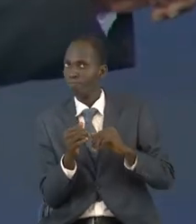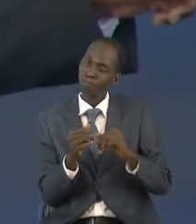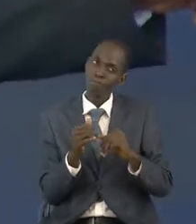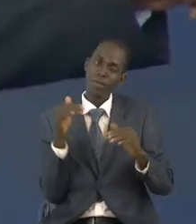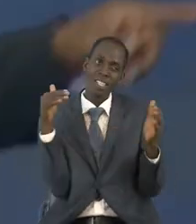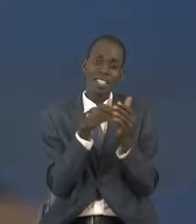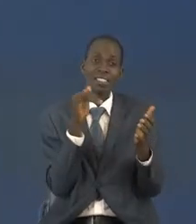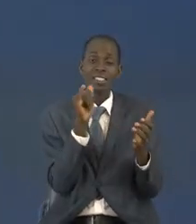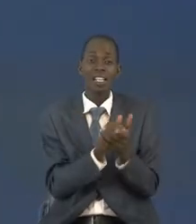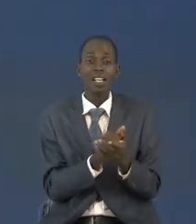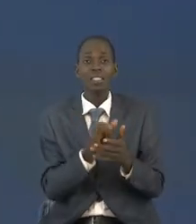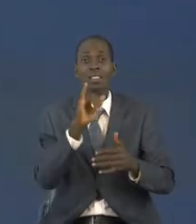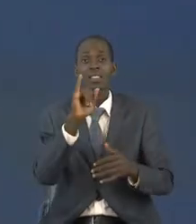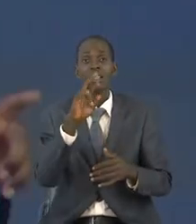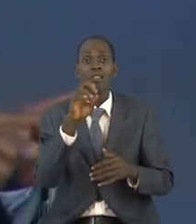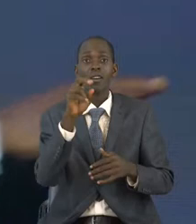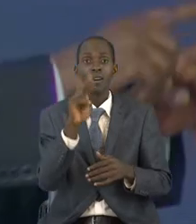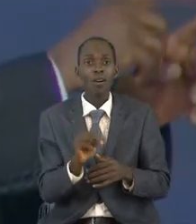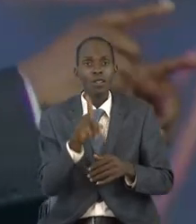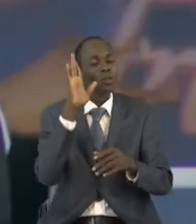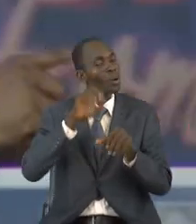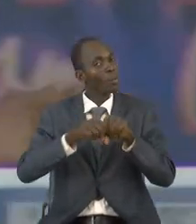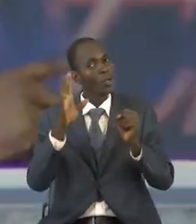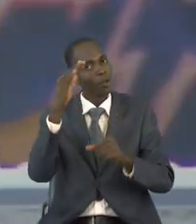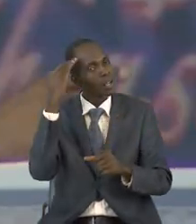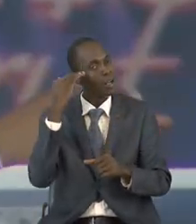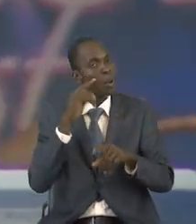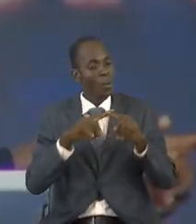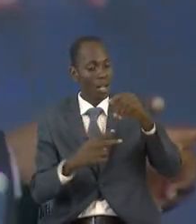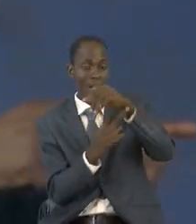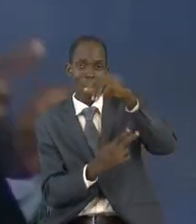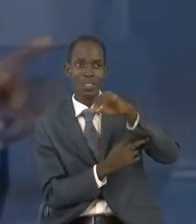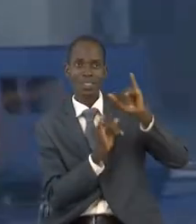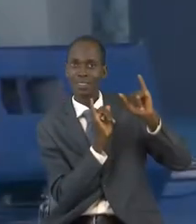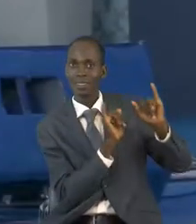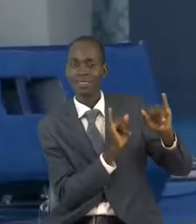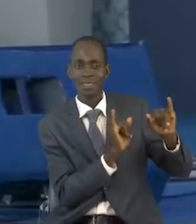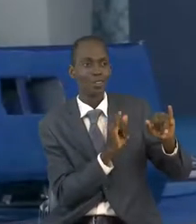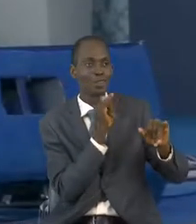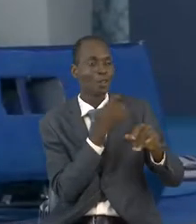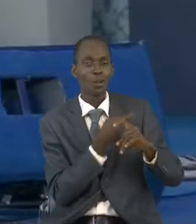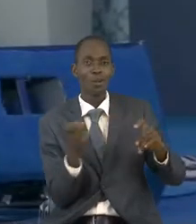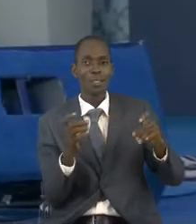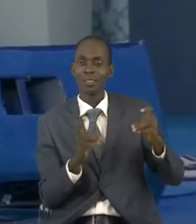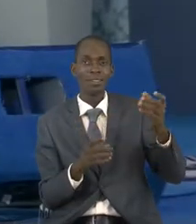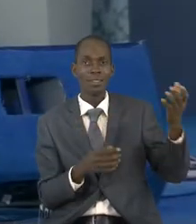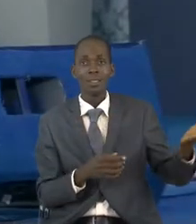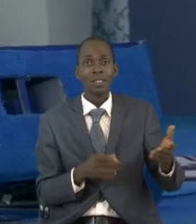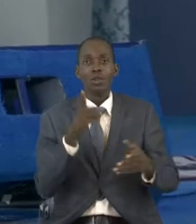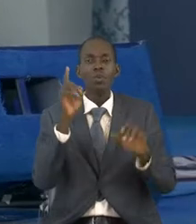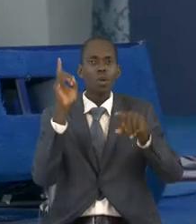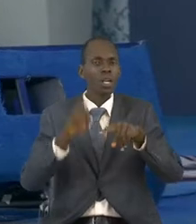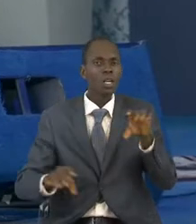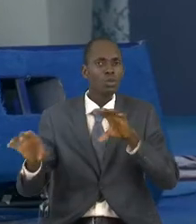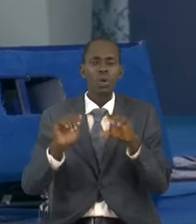head, that iron pillar will remain. You cannot do something negative against the eternal